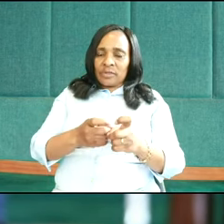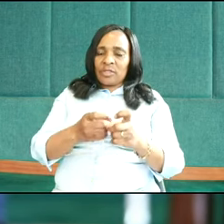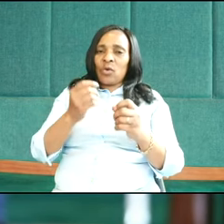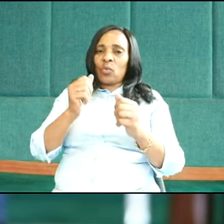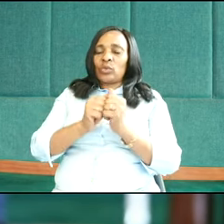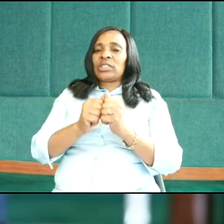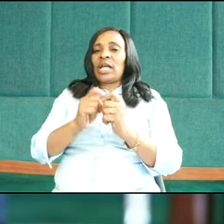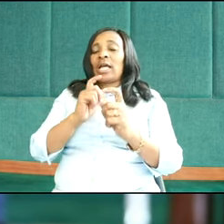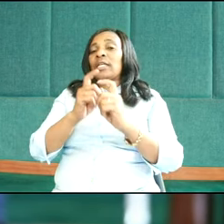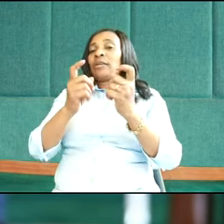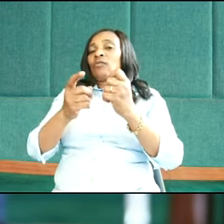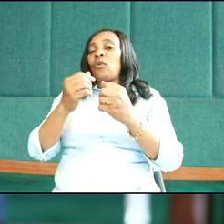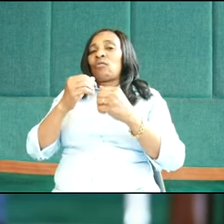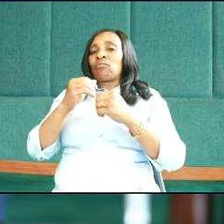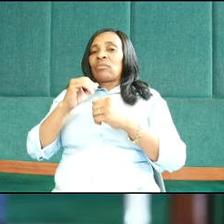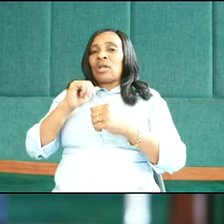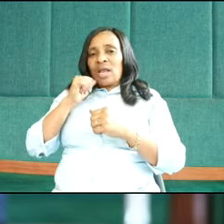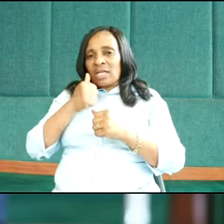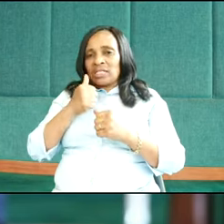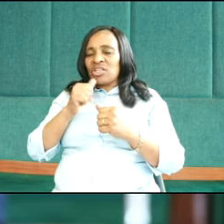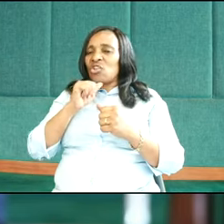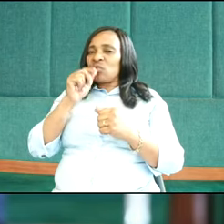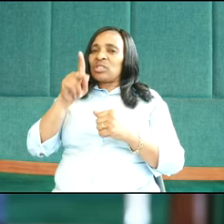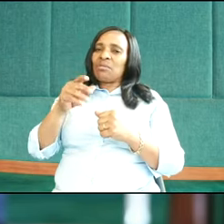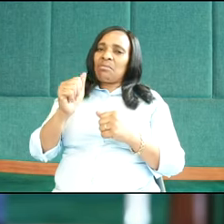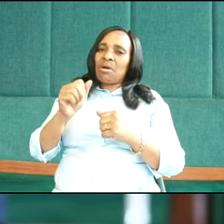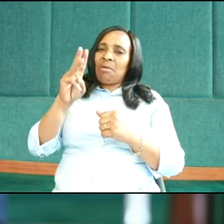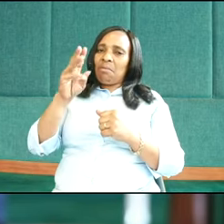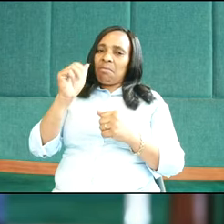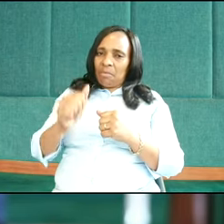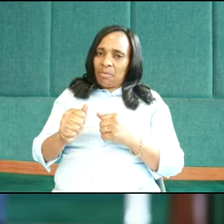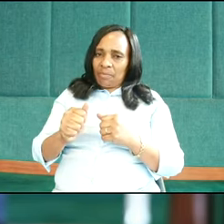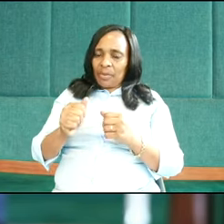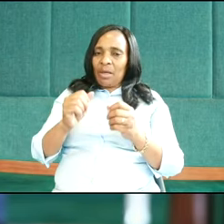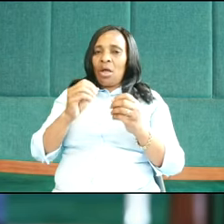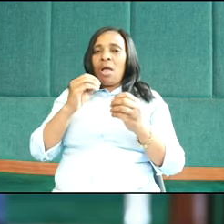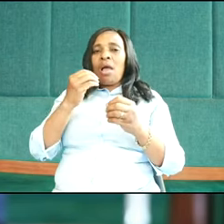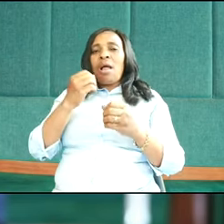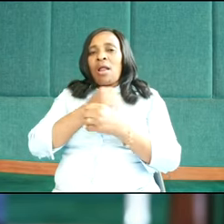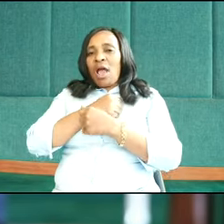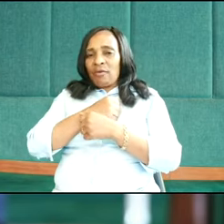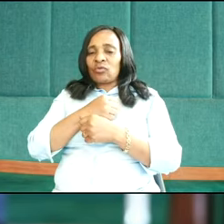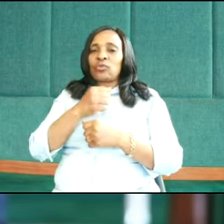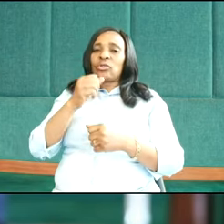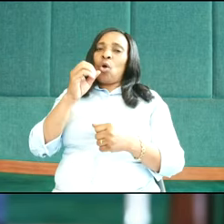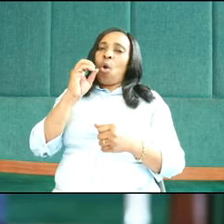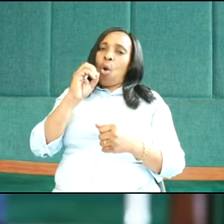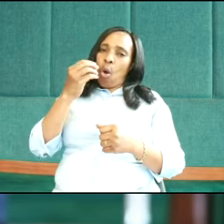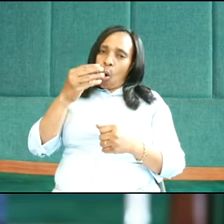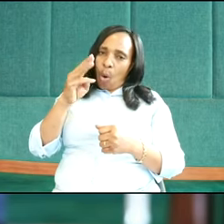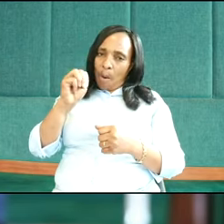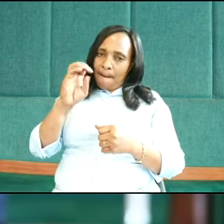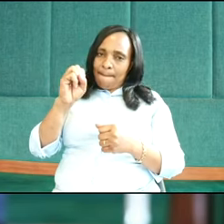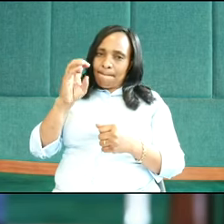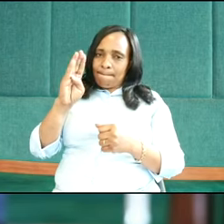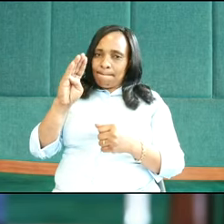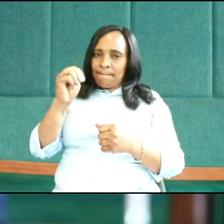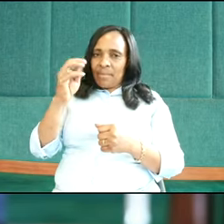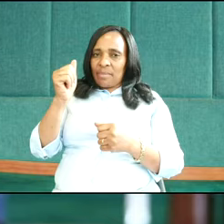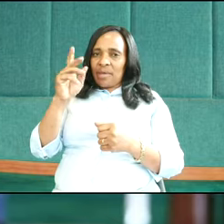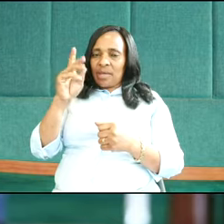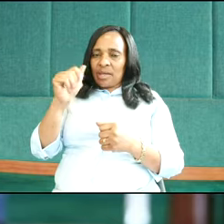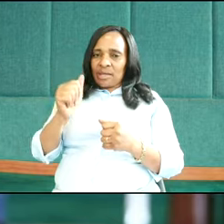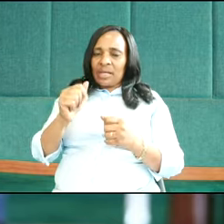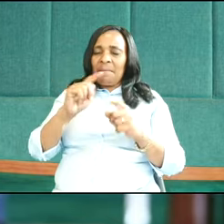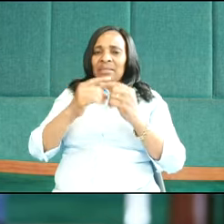pomegranates. Joylene was happy that it wasn't papaya. She loved pomegranates. Today, Joylene is 14, and she still does not